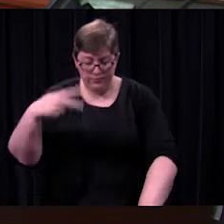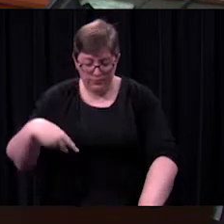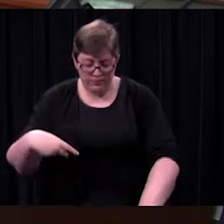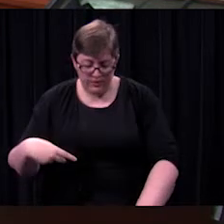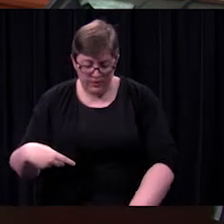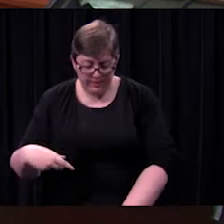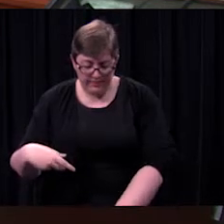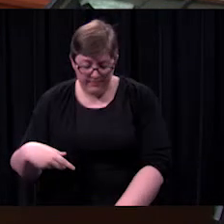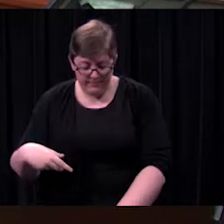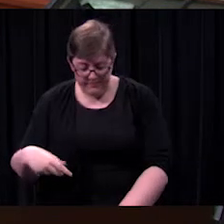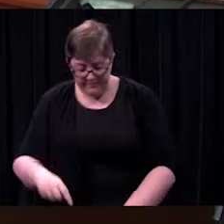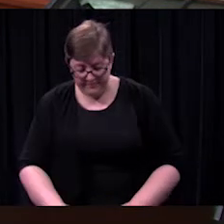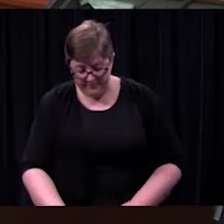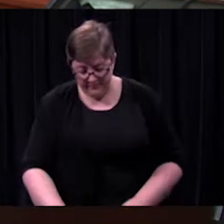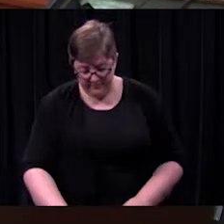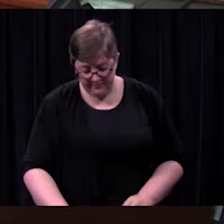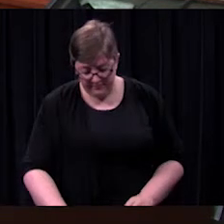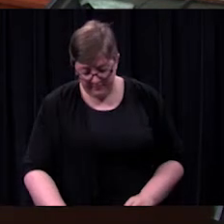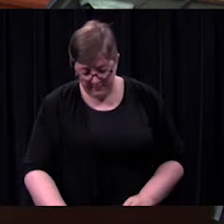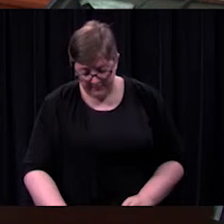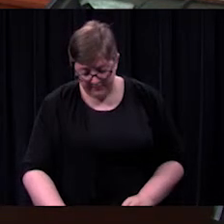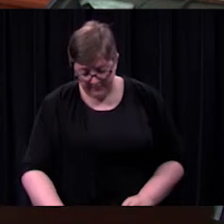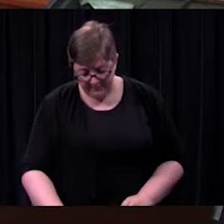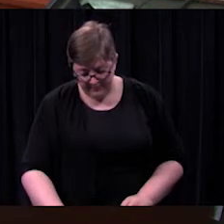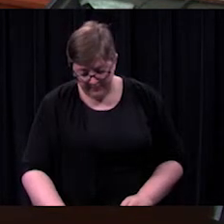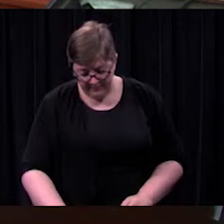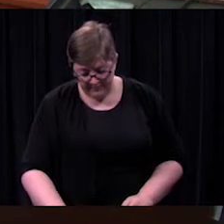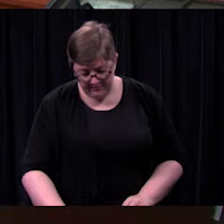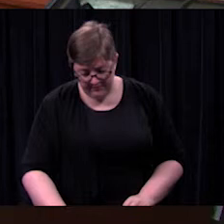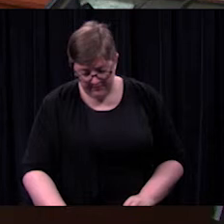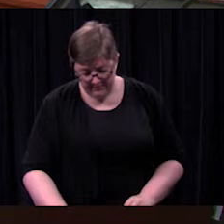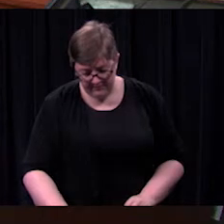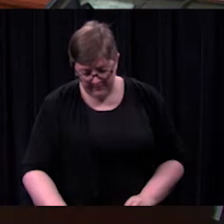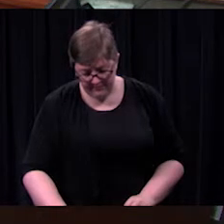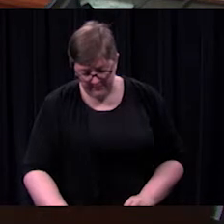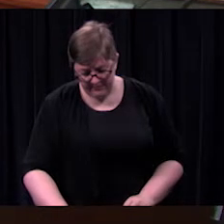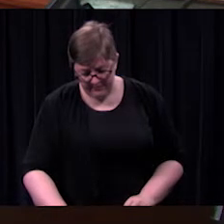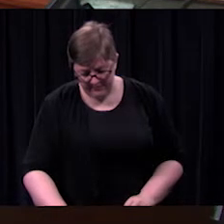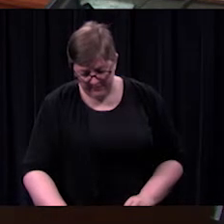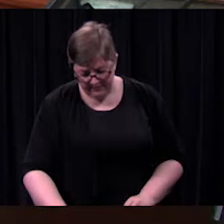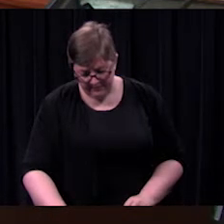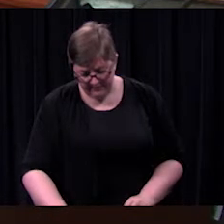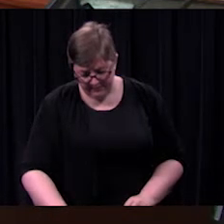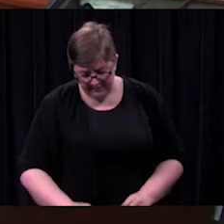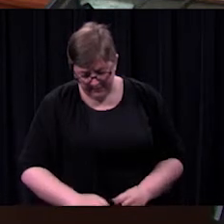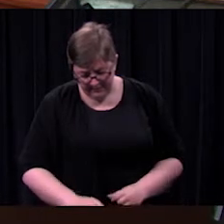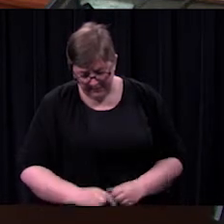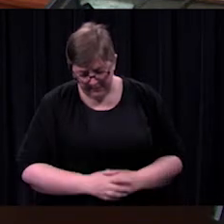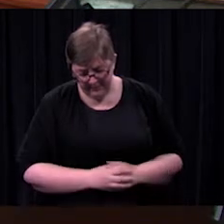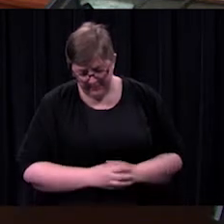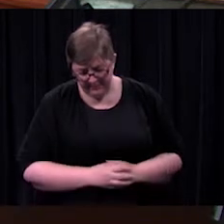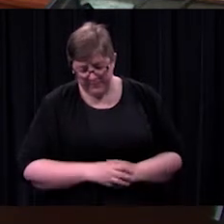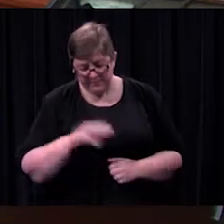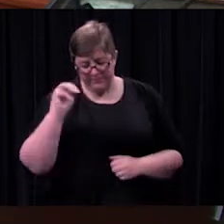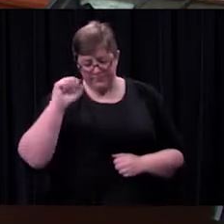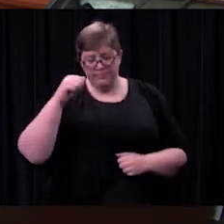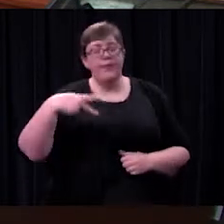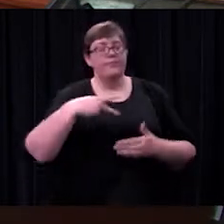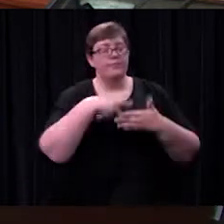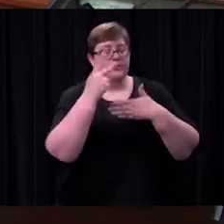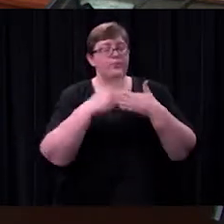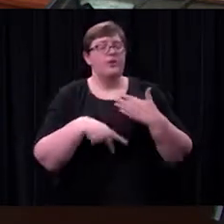is the 3rd year that we're using this and looking at this going forward. I mean, is this still a